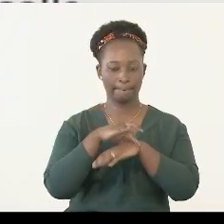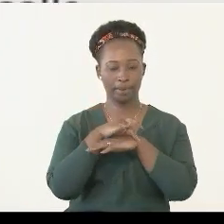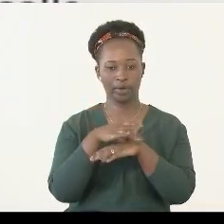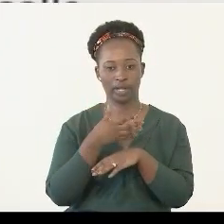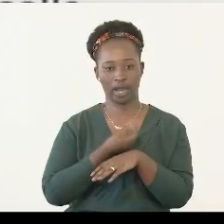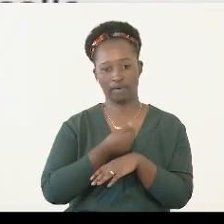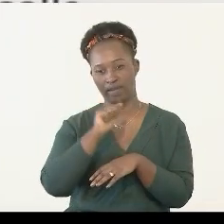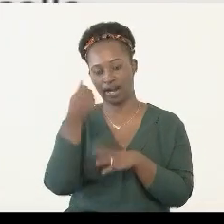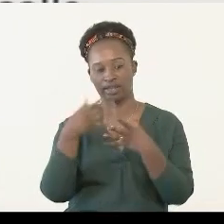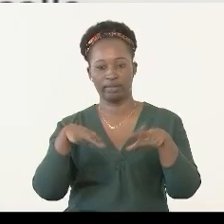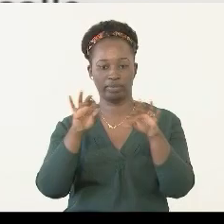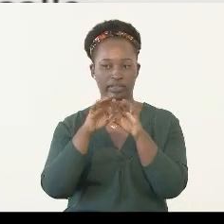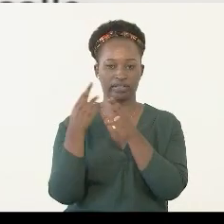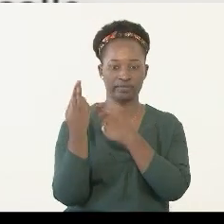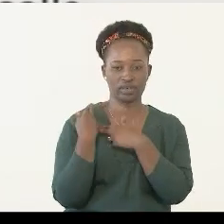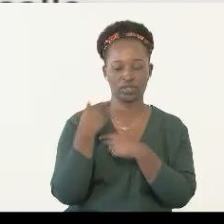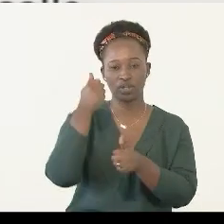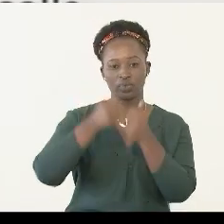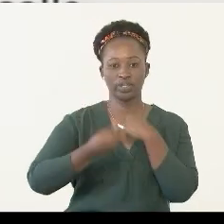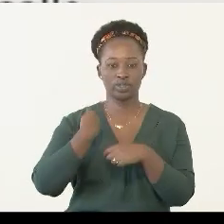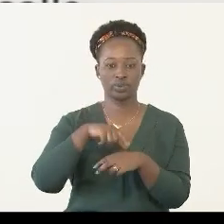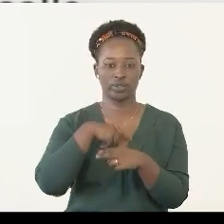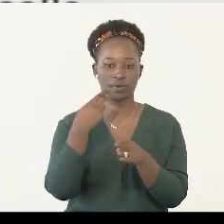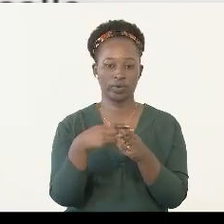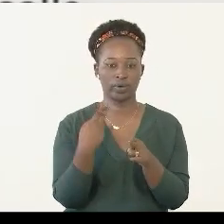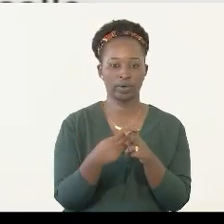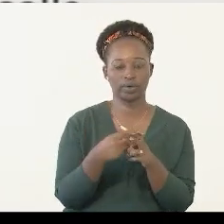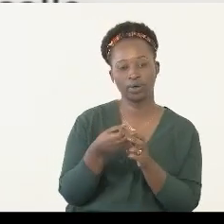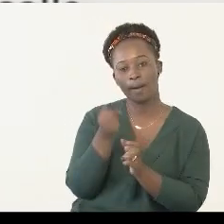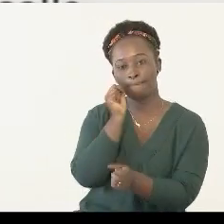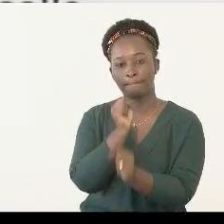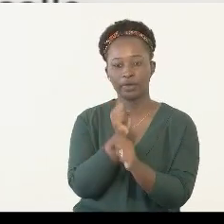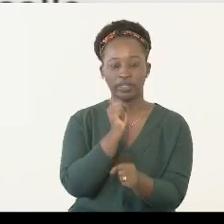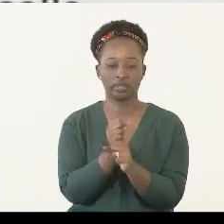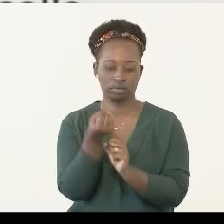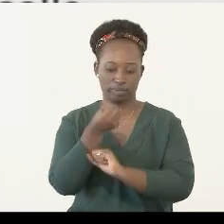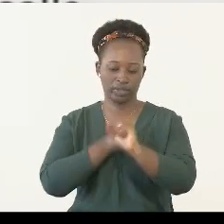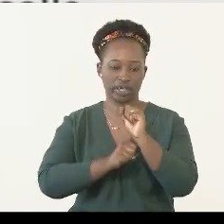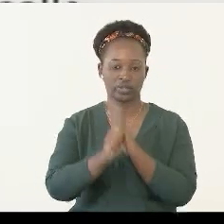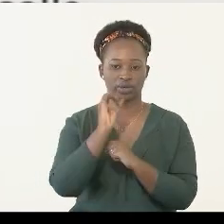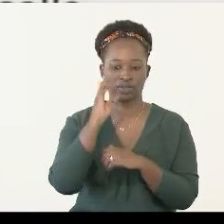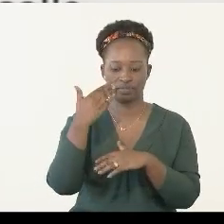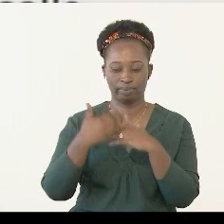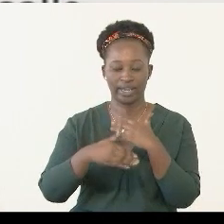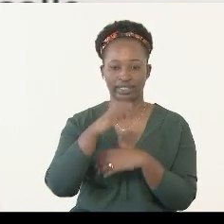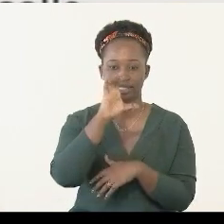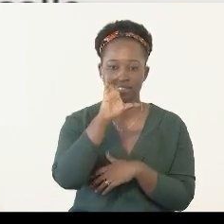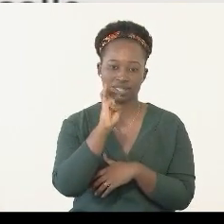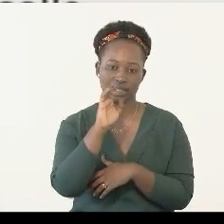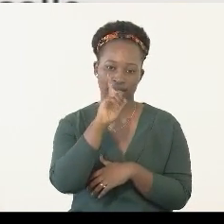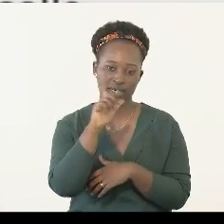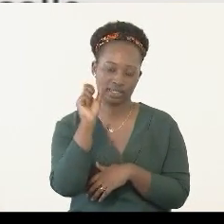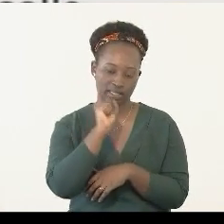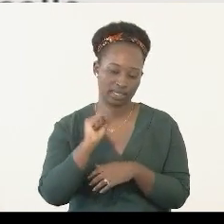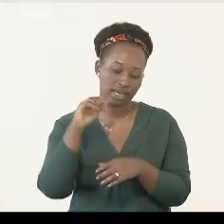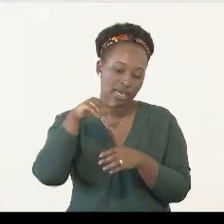another important function, which we call production of blood cells. In the bone, we have